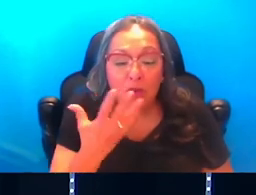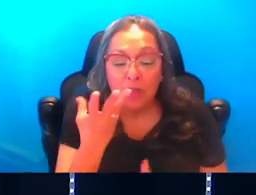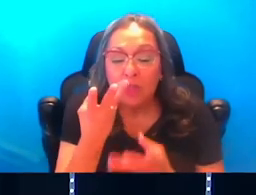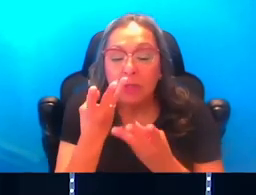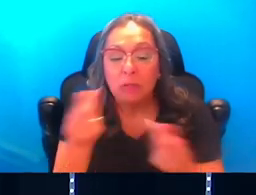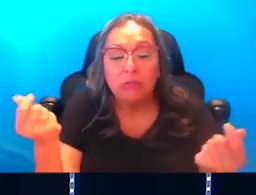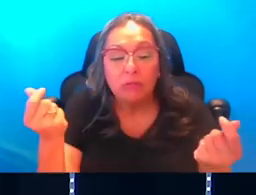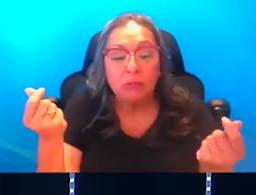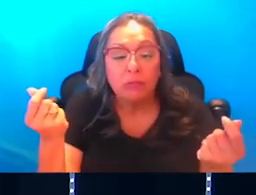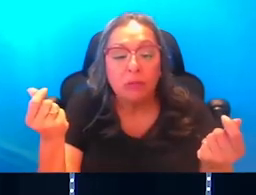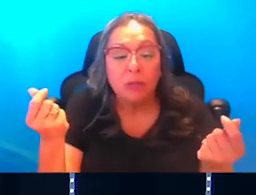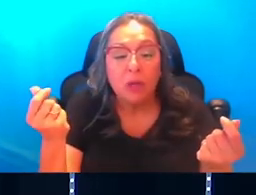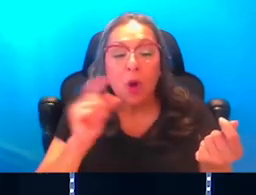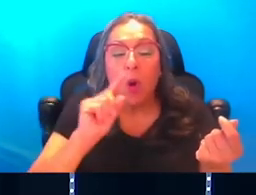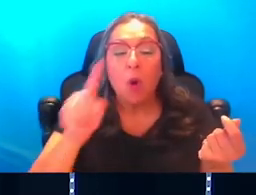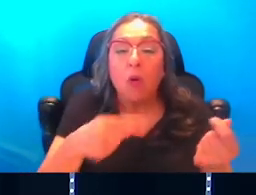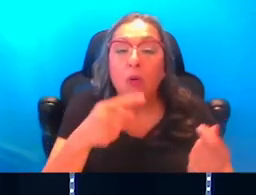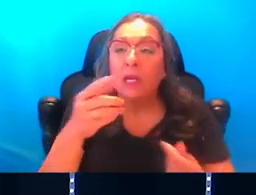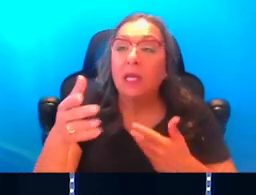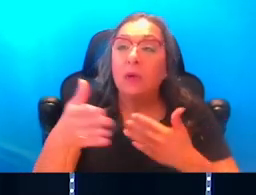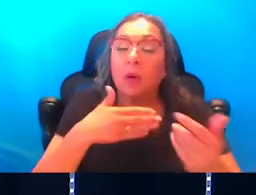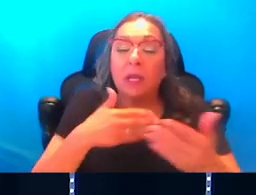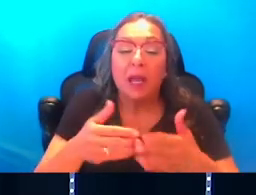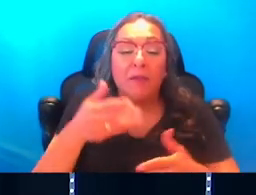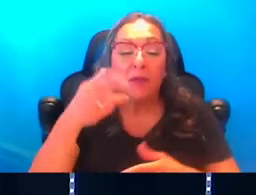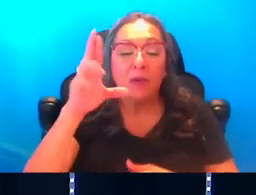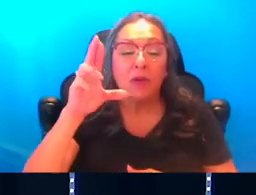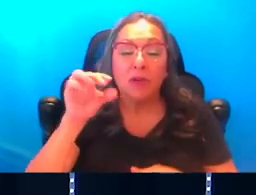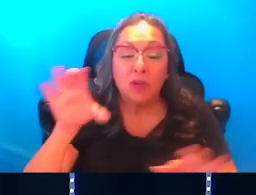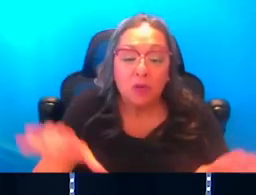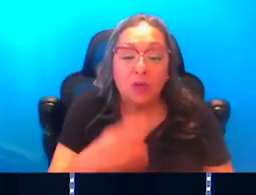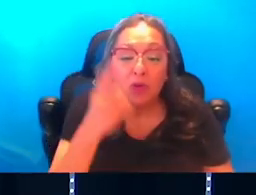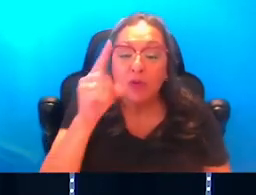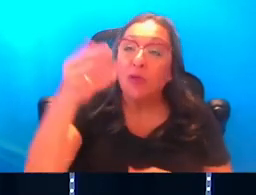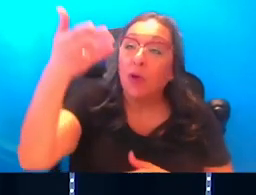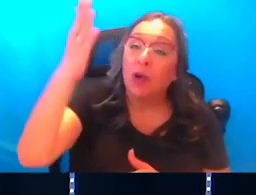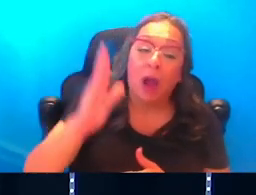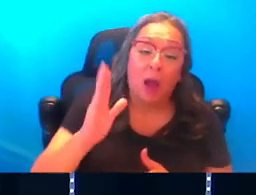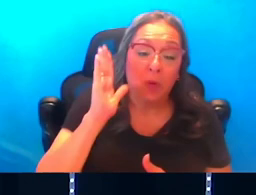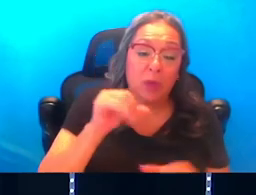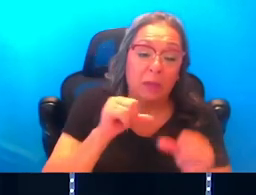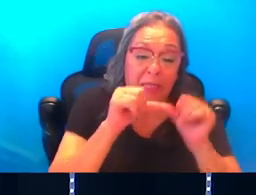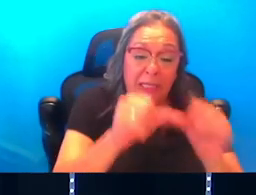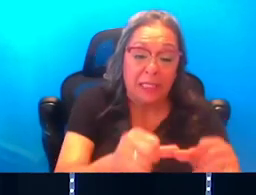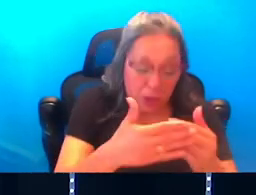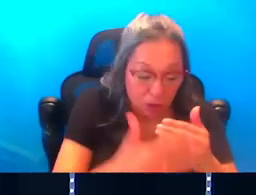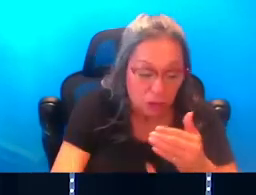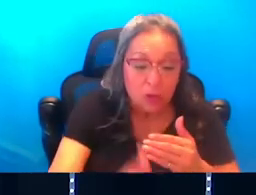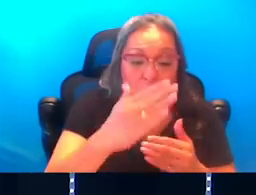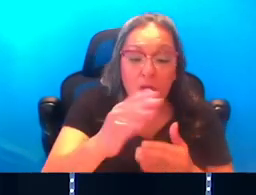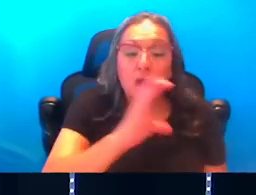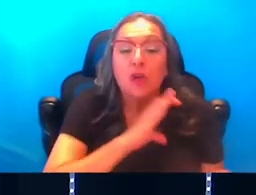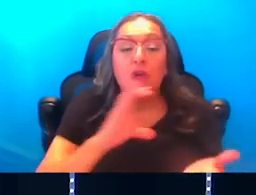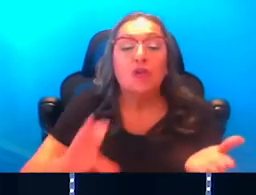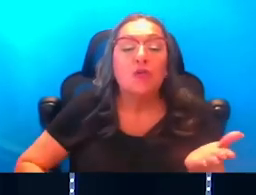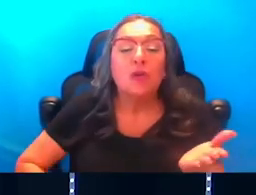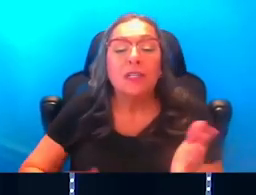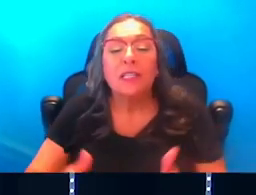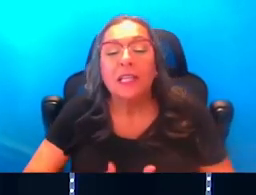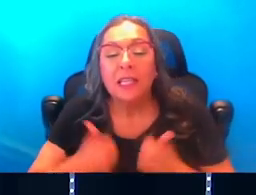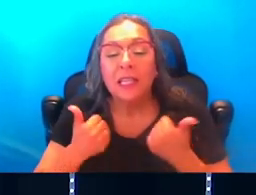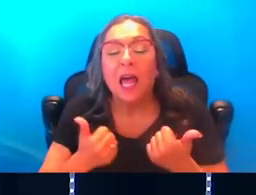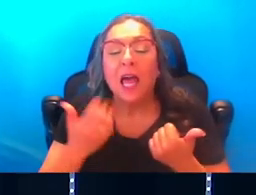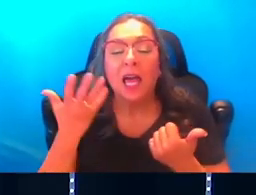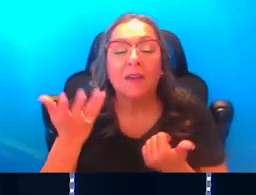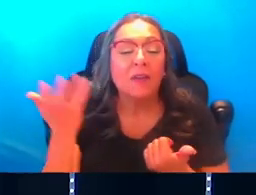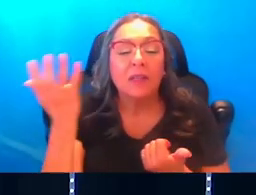Just what you do for me remains. So the Christian life is this amazing trapeze